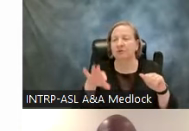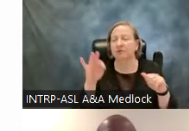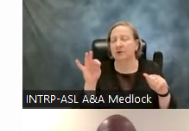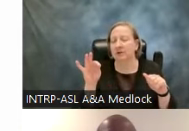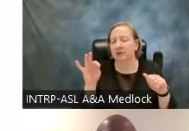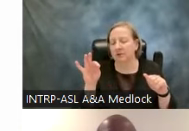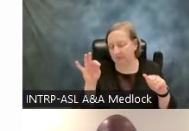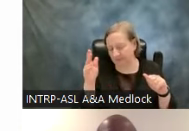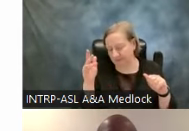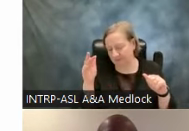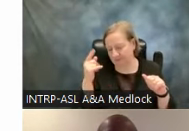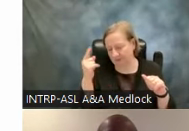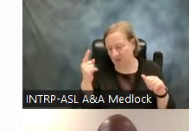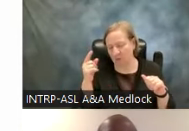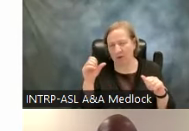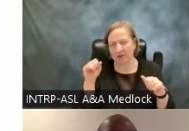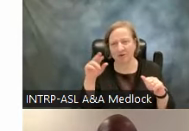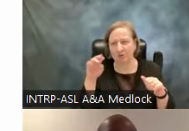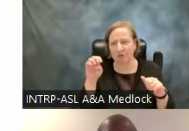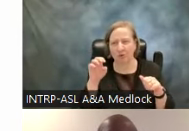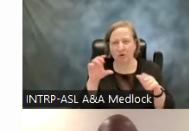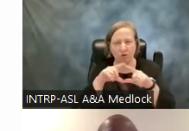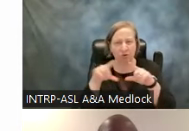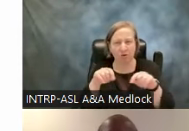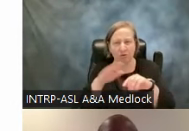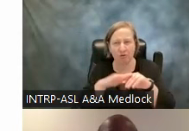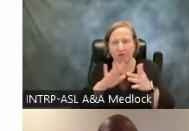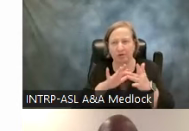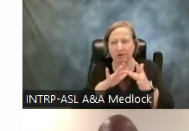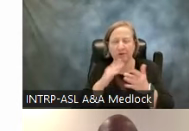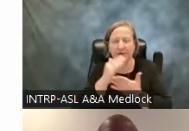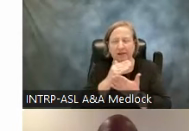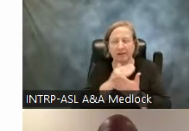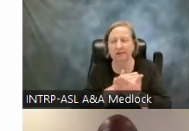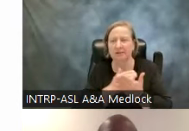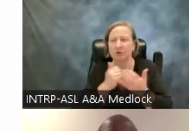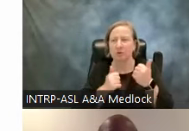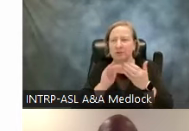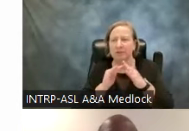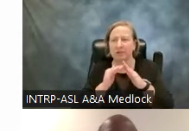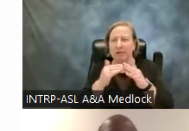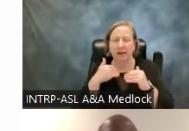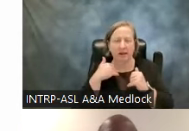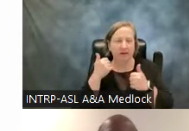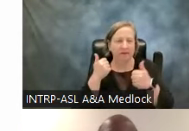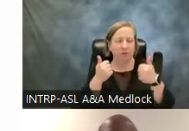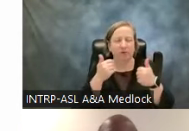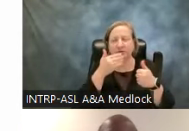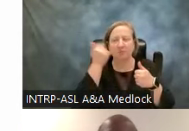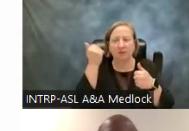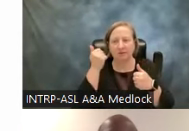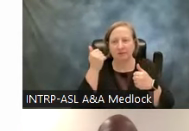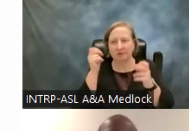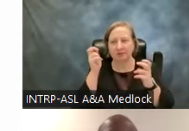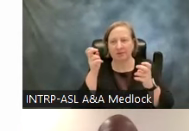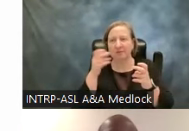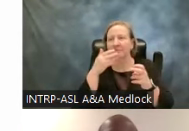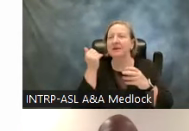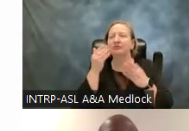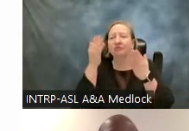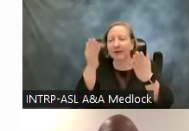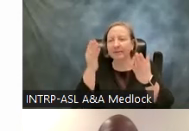there's a scorecard somewhere on the internet that lists which cities have which of the best, the best